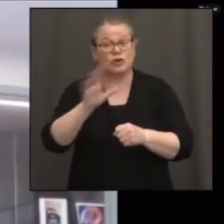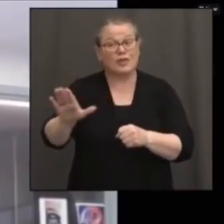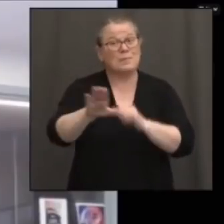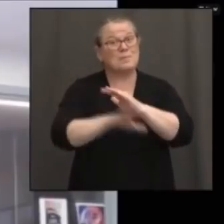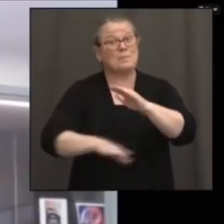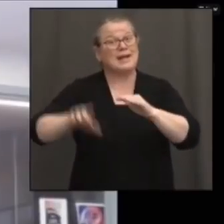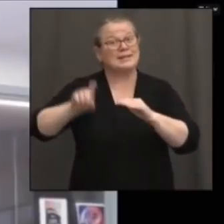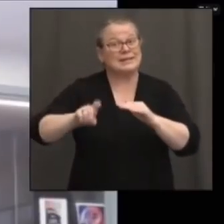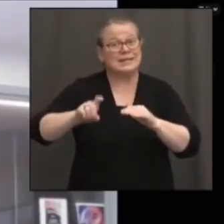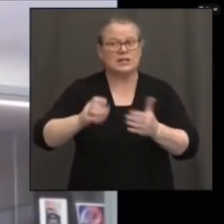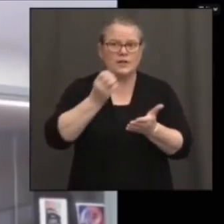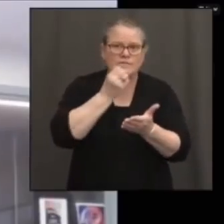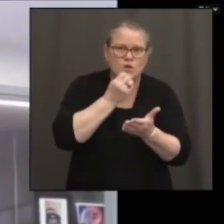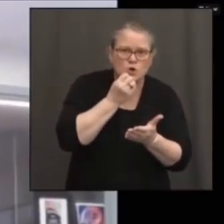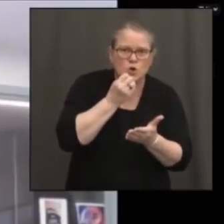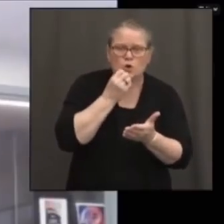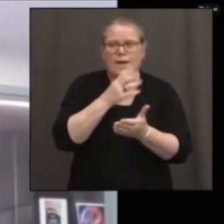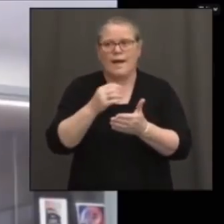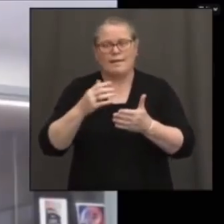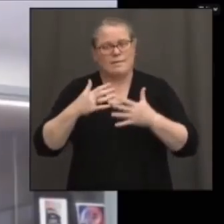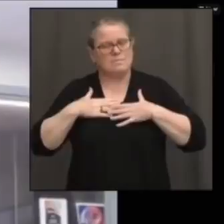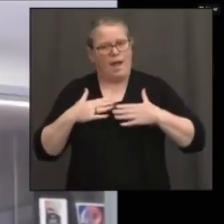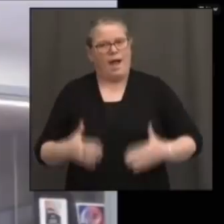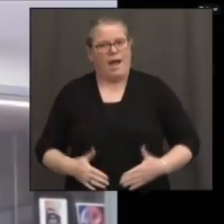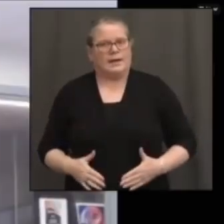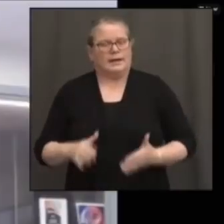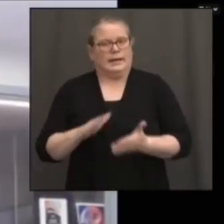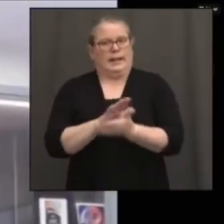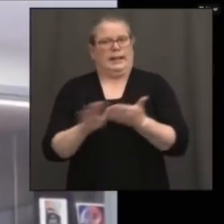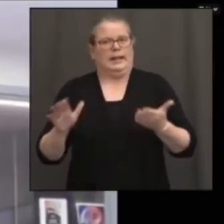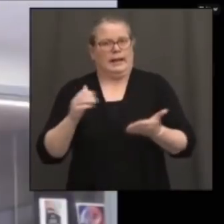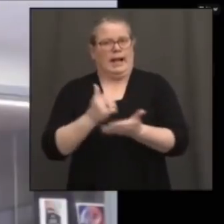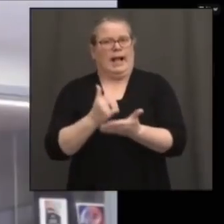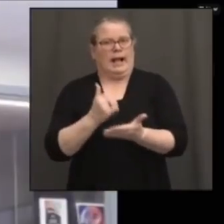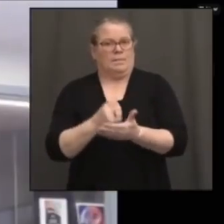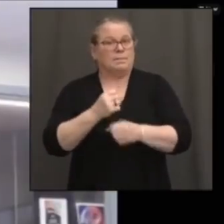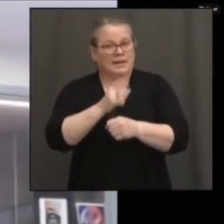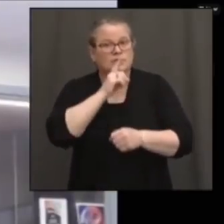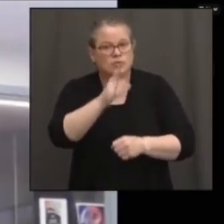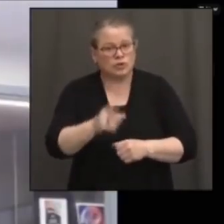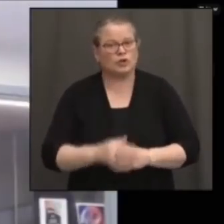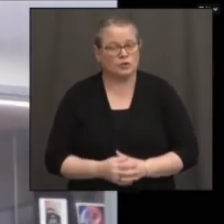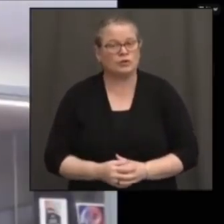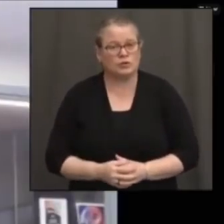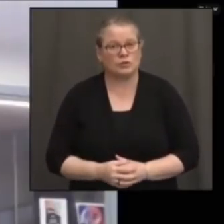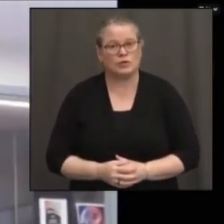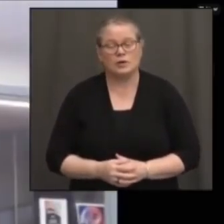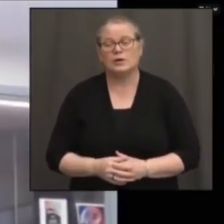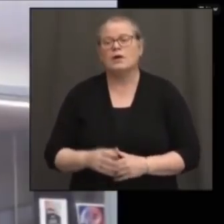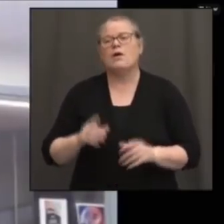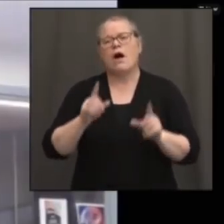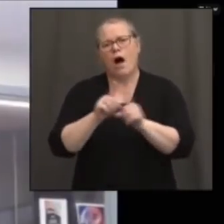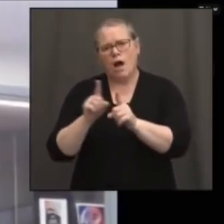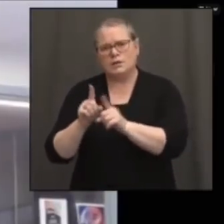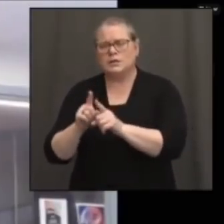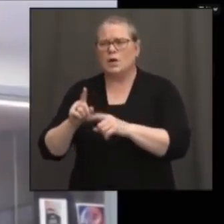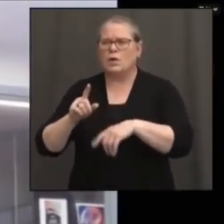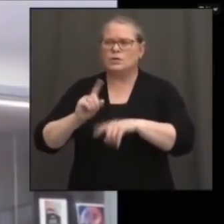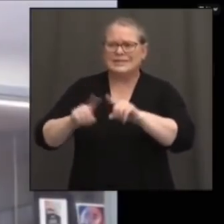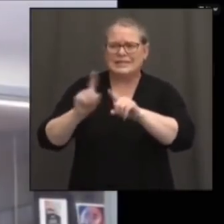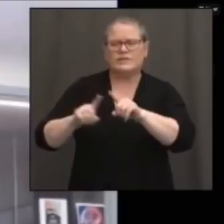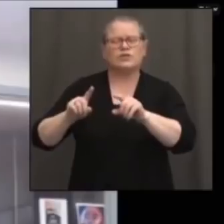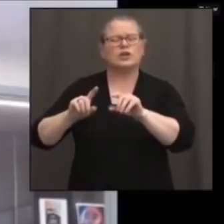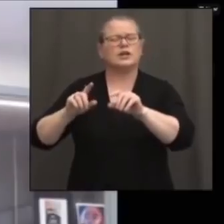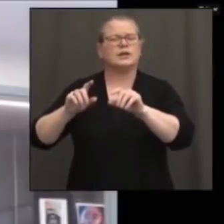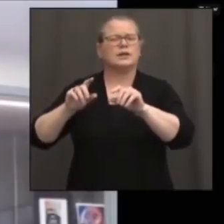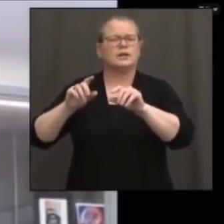most importantly, we're responding with partners to the hospital during these times of violence